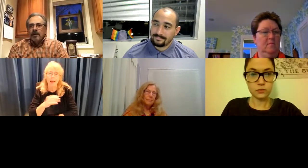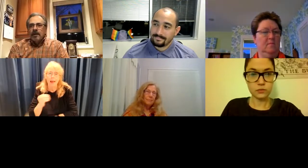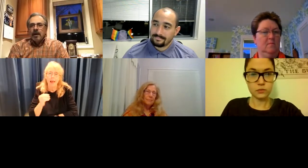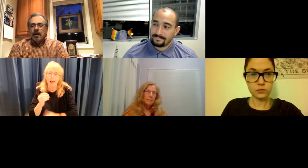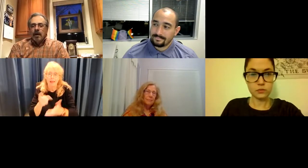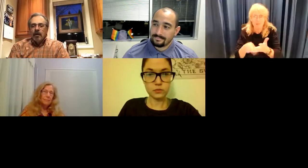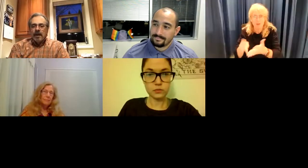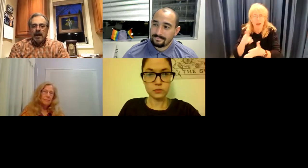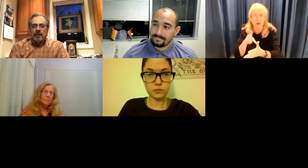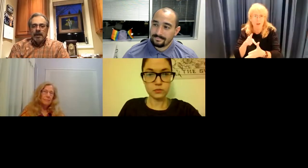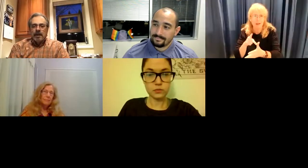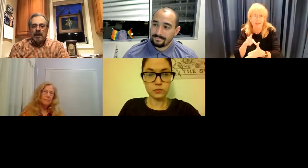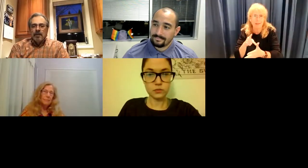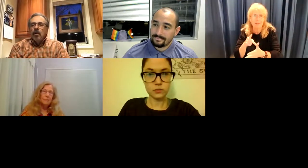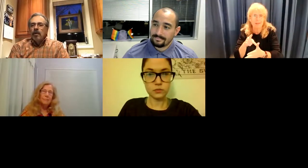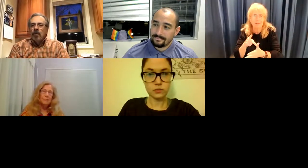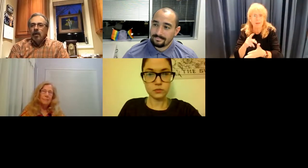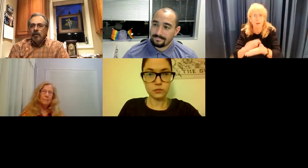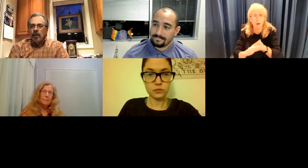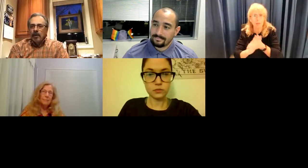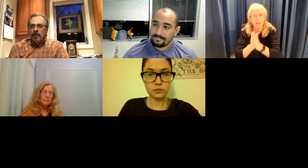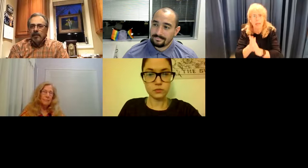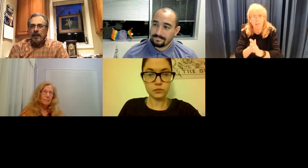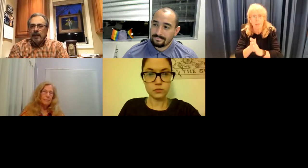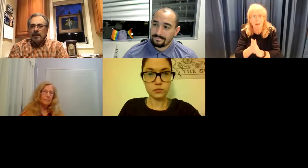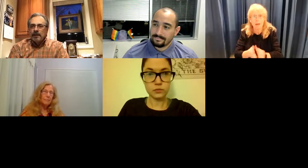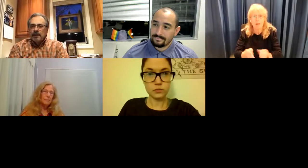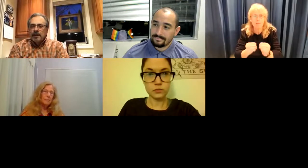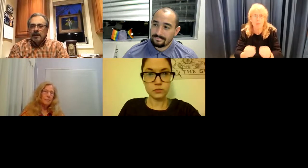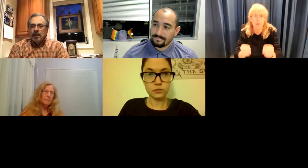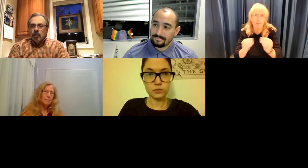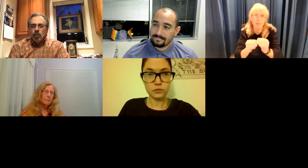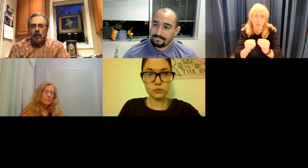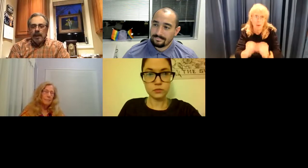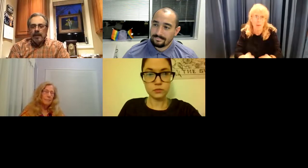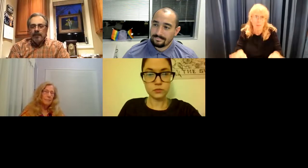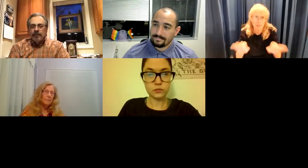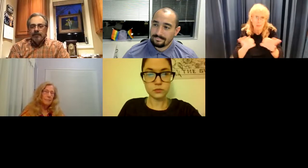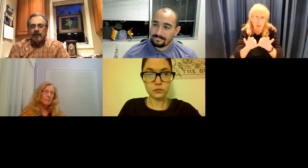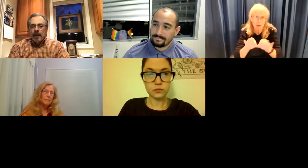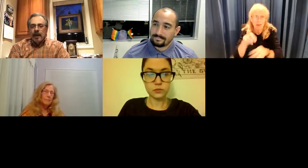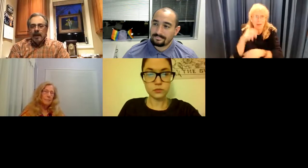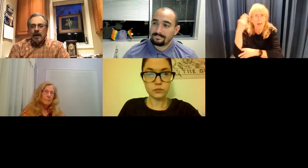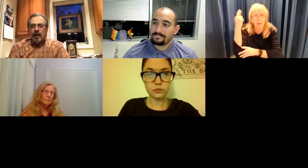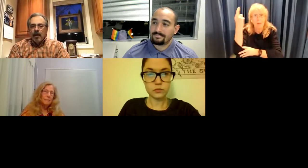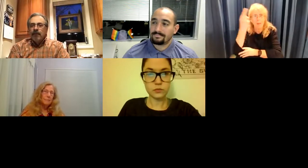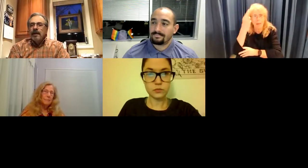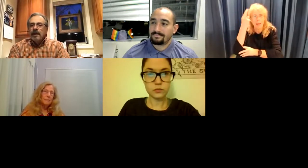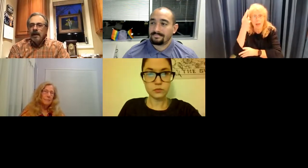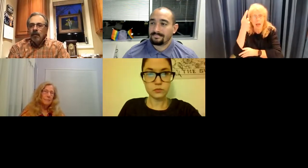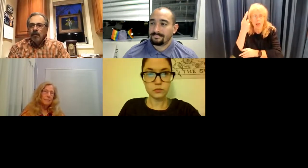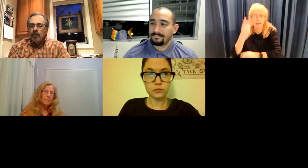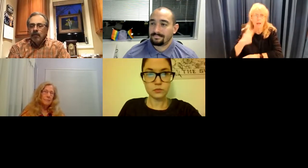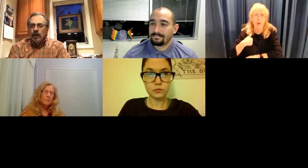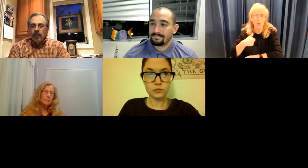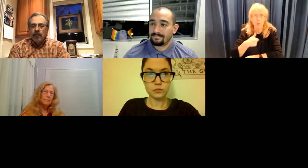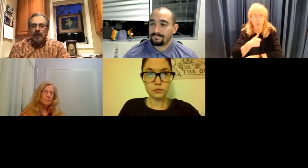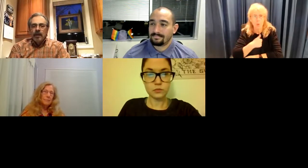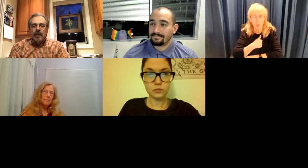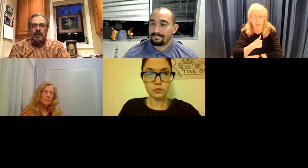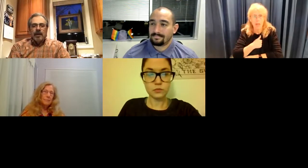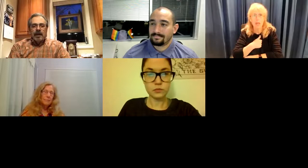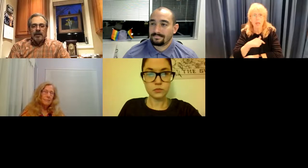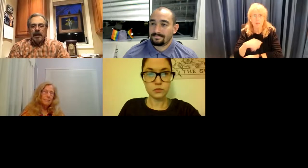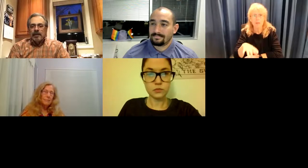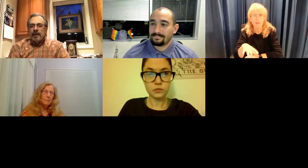priorities are becoming more and more important because we are finding that the